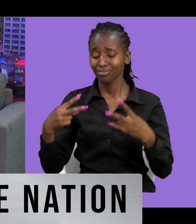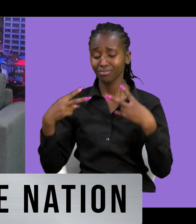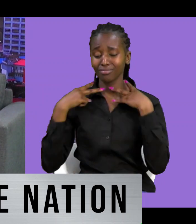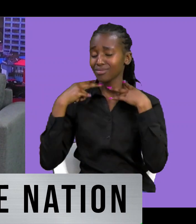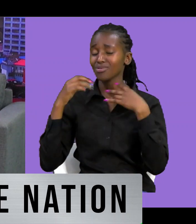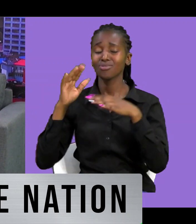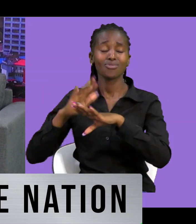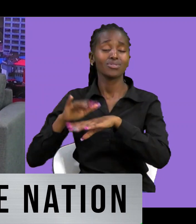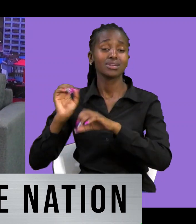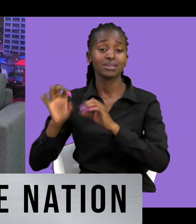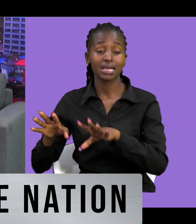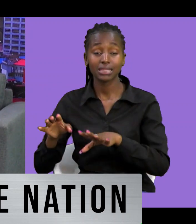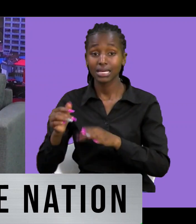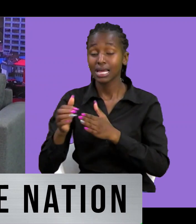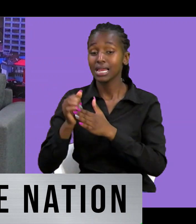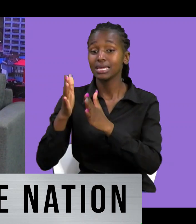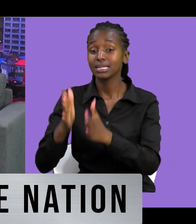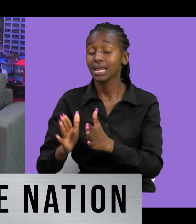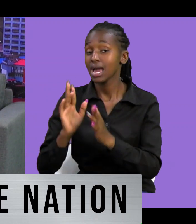there to serve us, not for them,